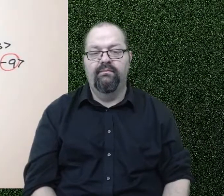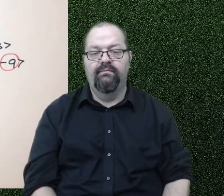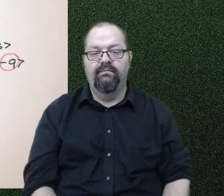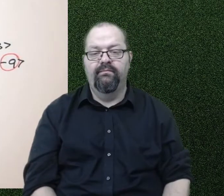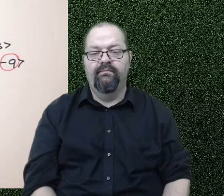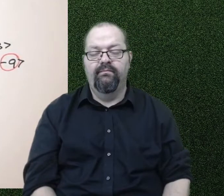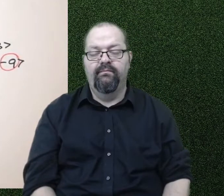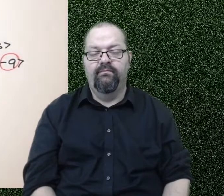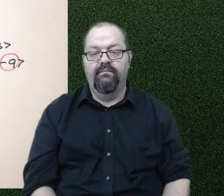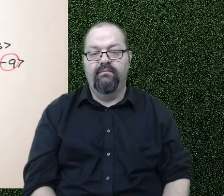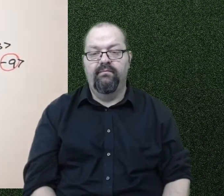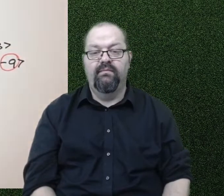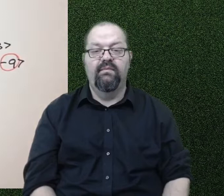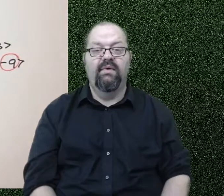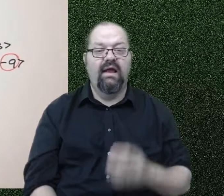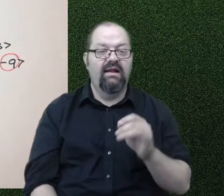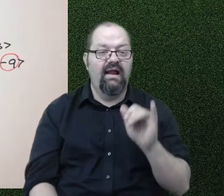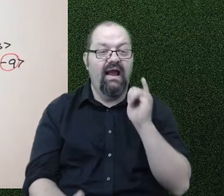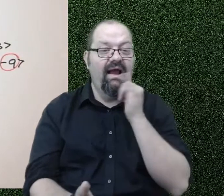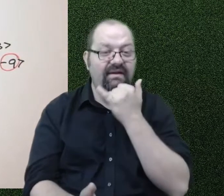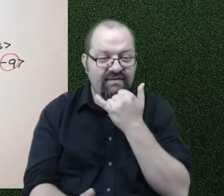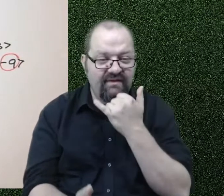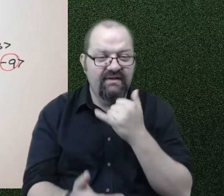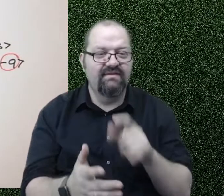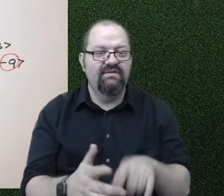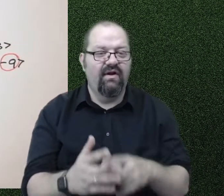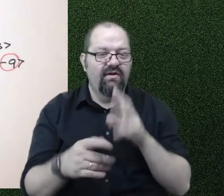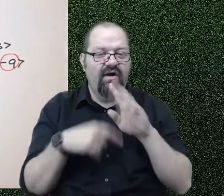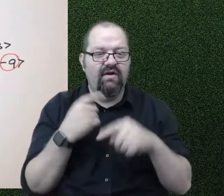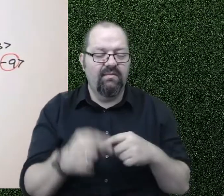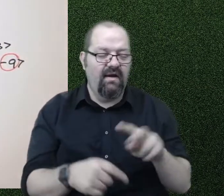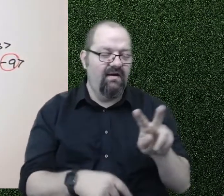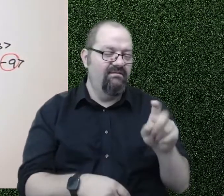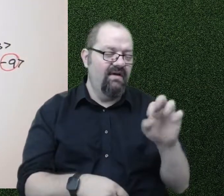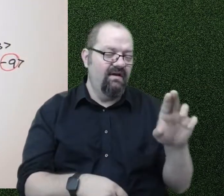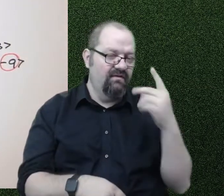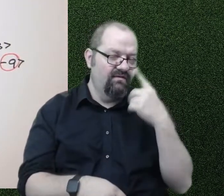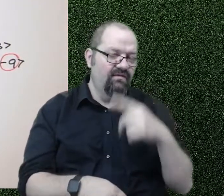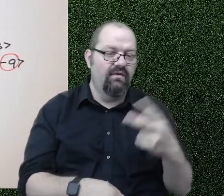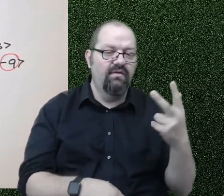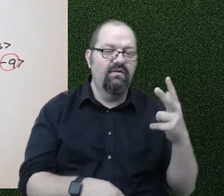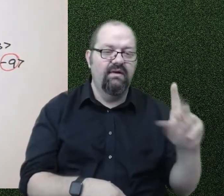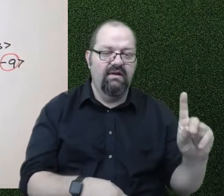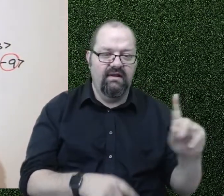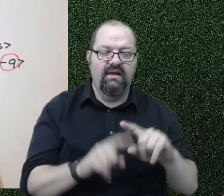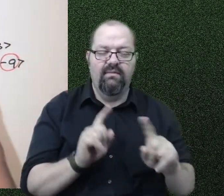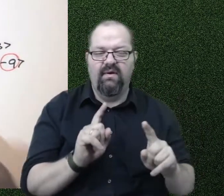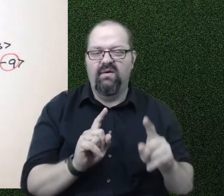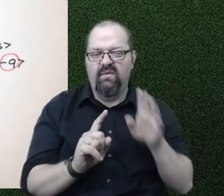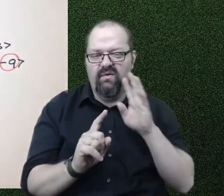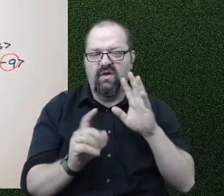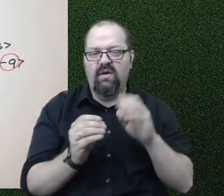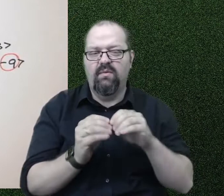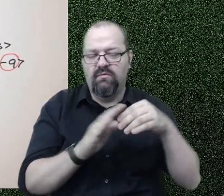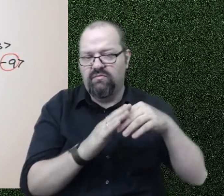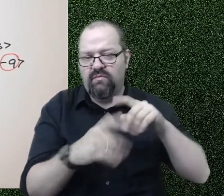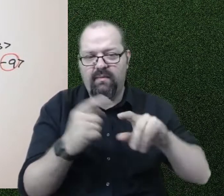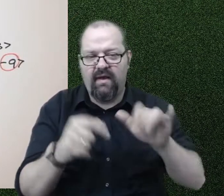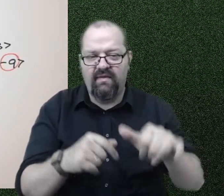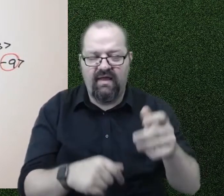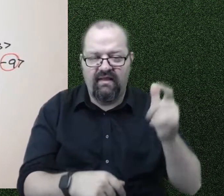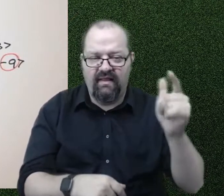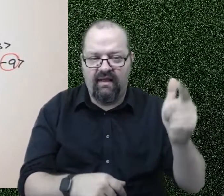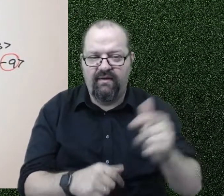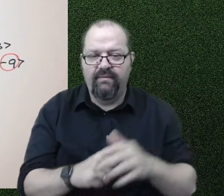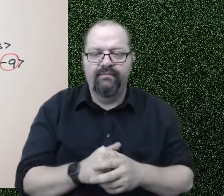And I accidentally started talking about vectors in 3D, but we're going to do that. We're going to do that very shortly. So